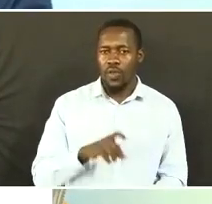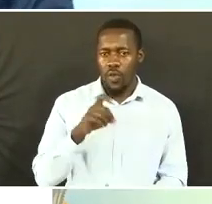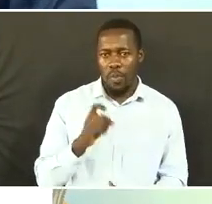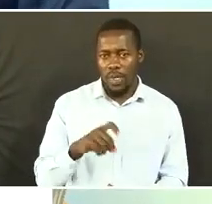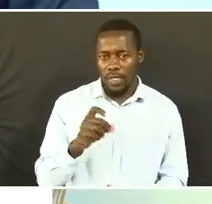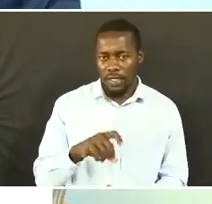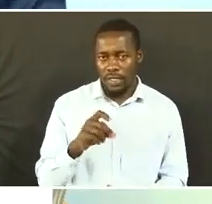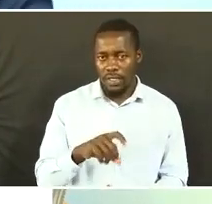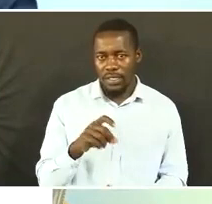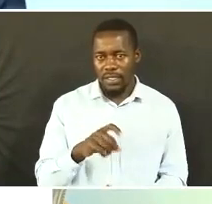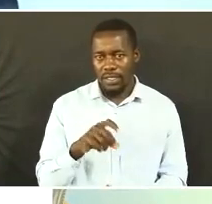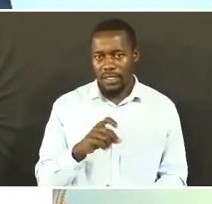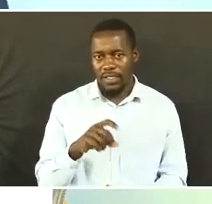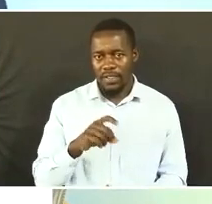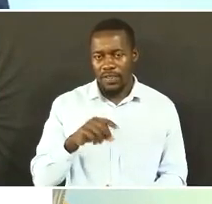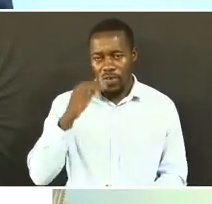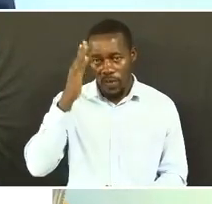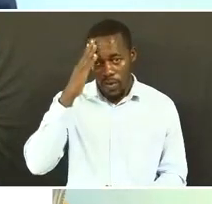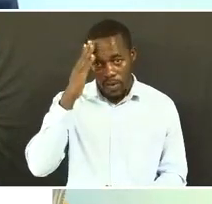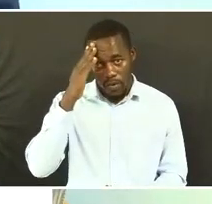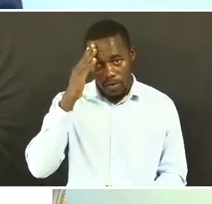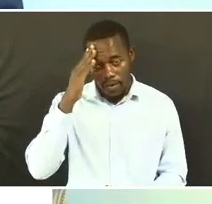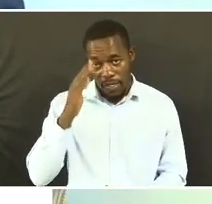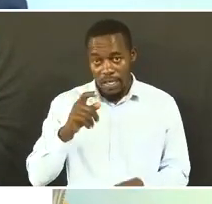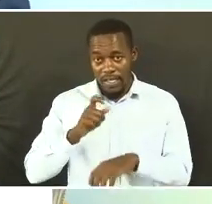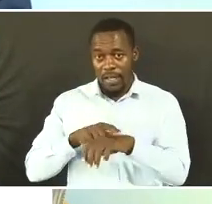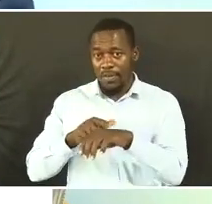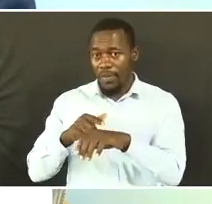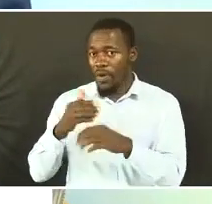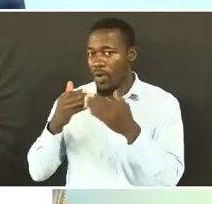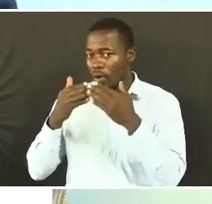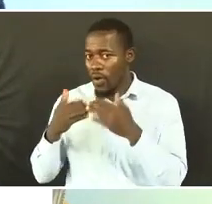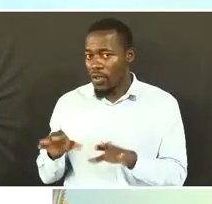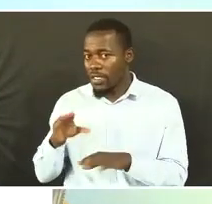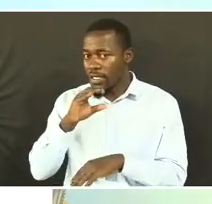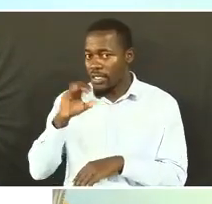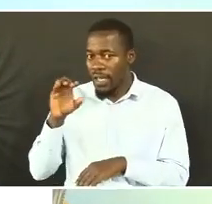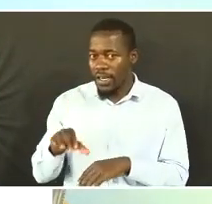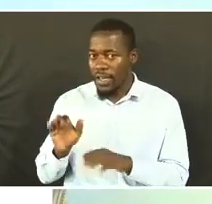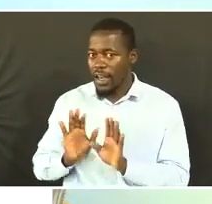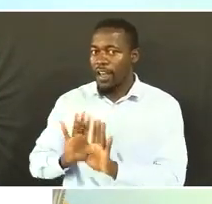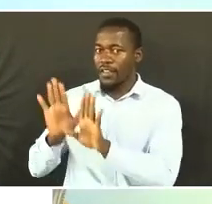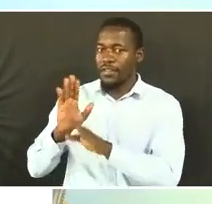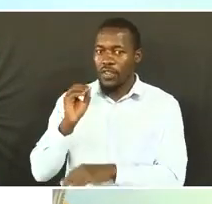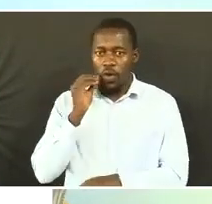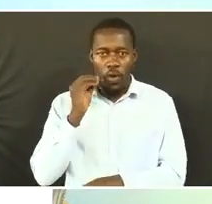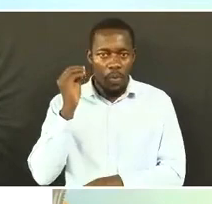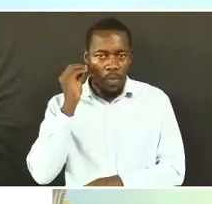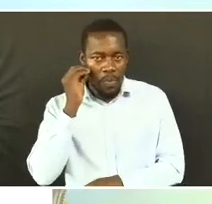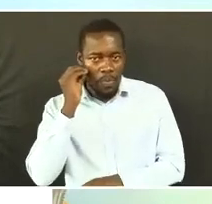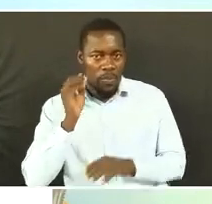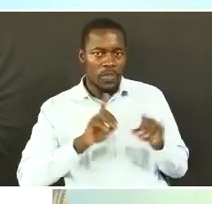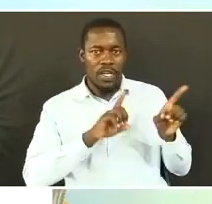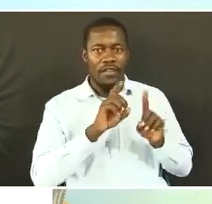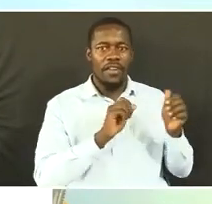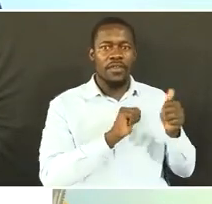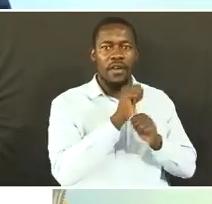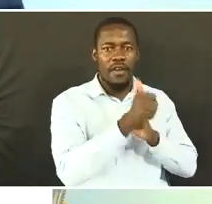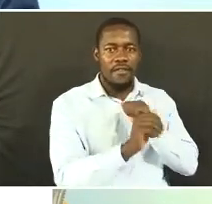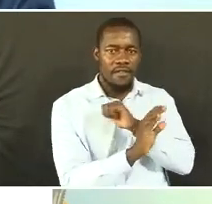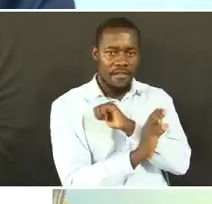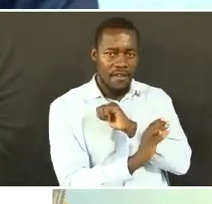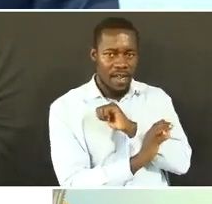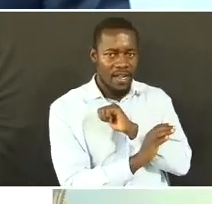prodigal Sean. Perhaps he left home with certain high ideals to go and prove himself. But the strong tide